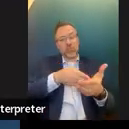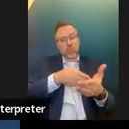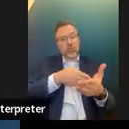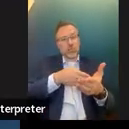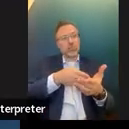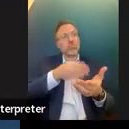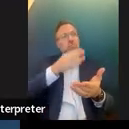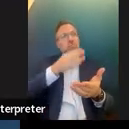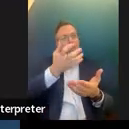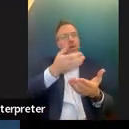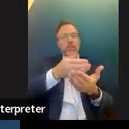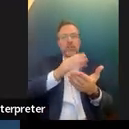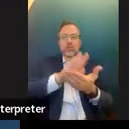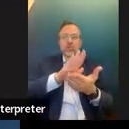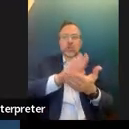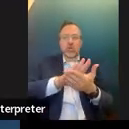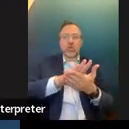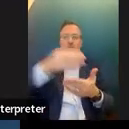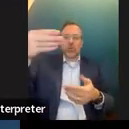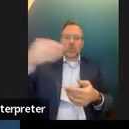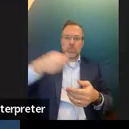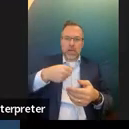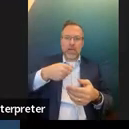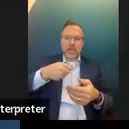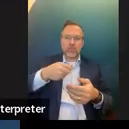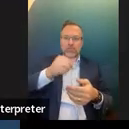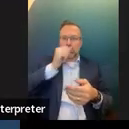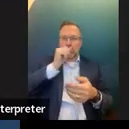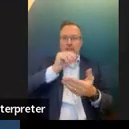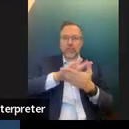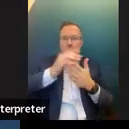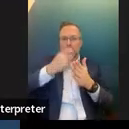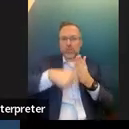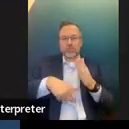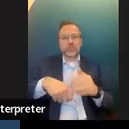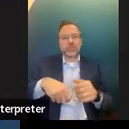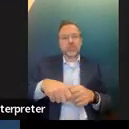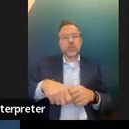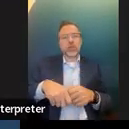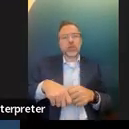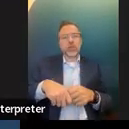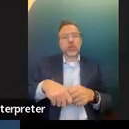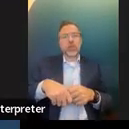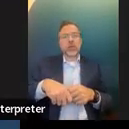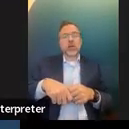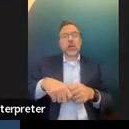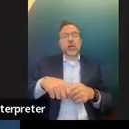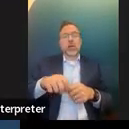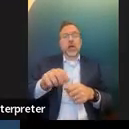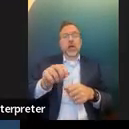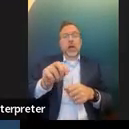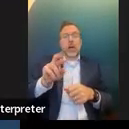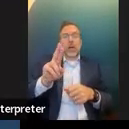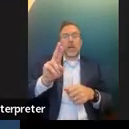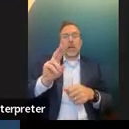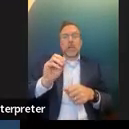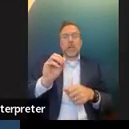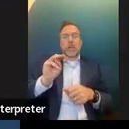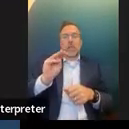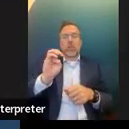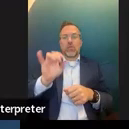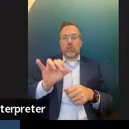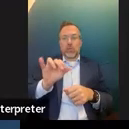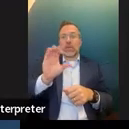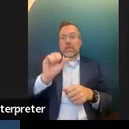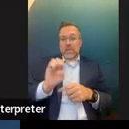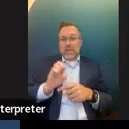And prior to this case, the precedent was Rowley. And in the Rowley case, what they said is any